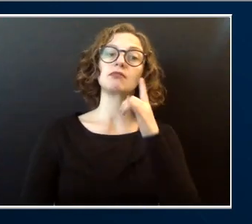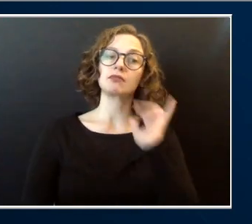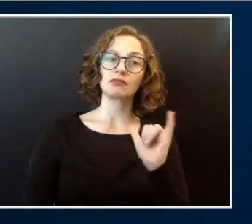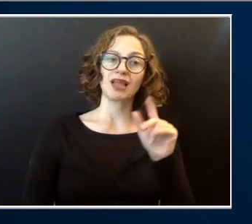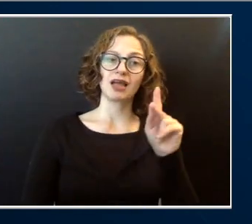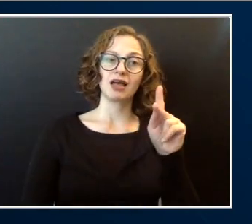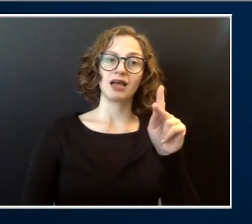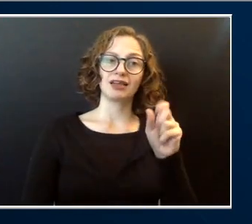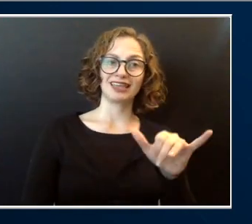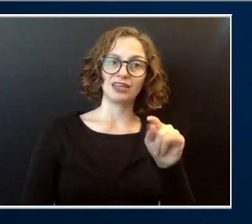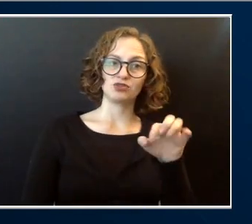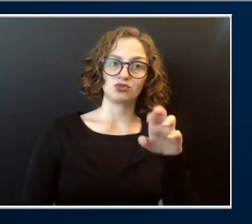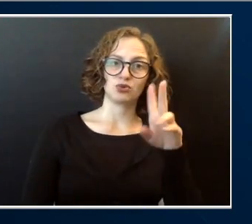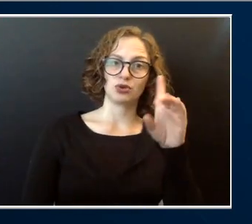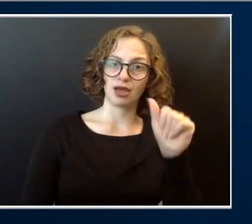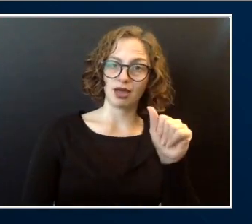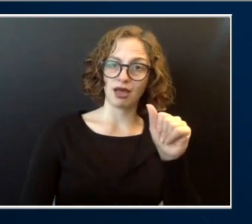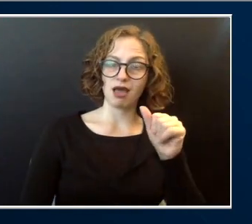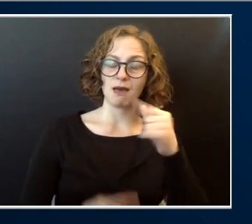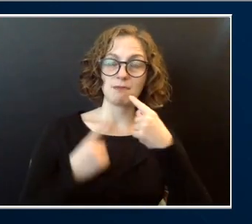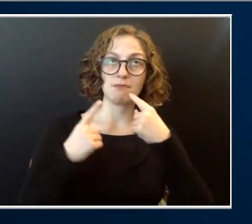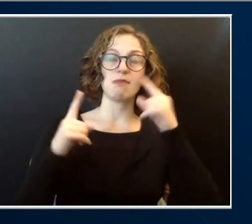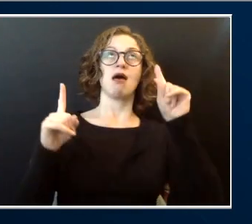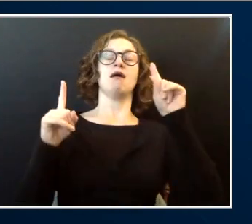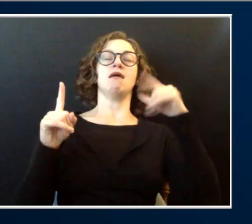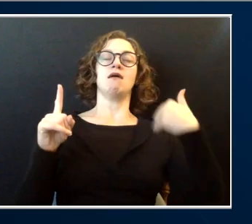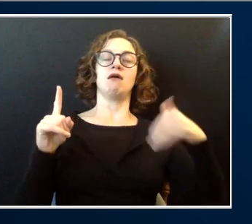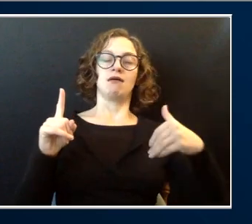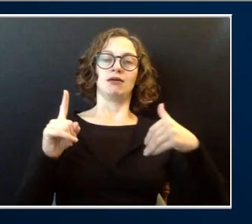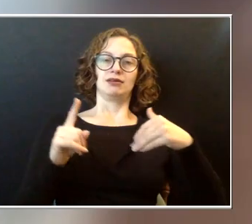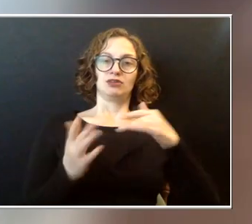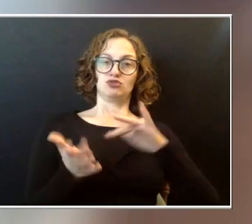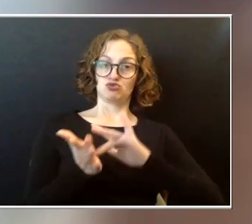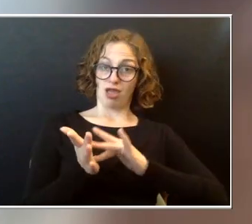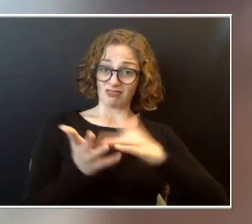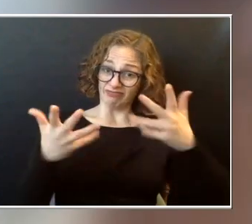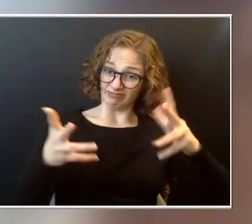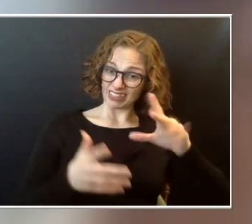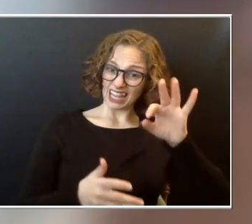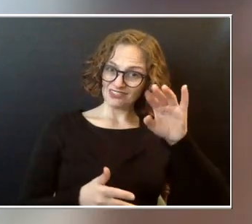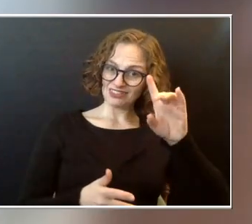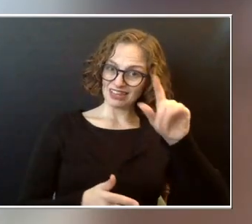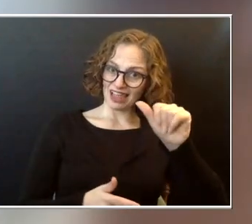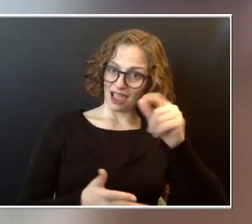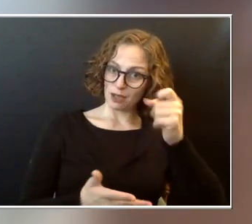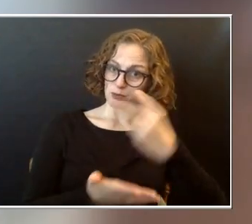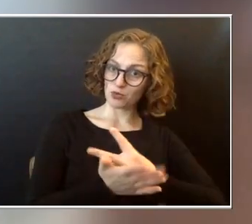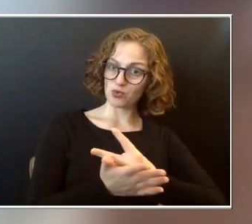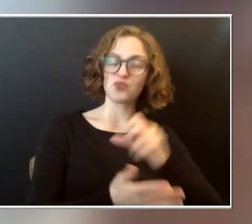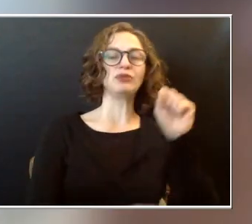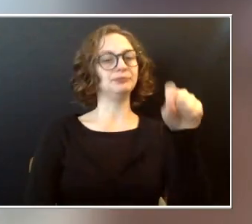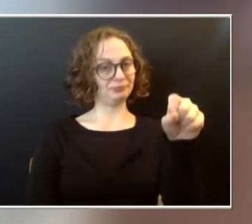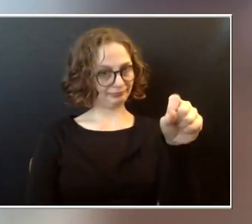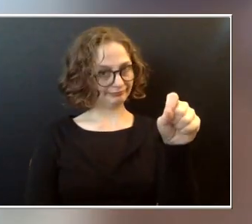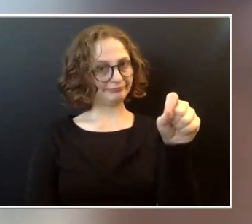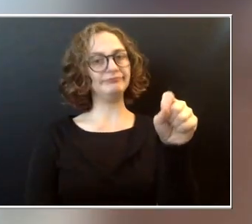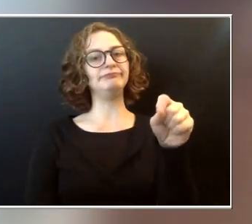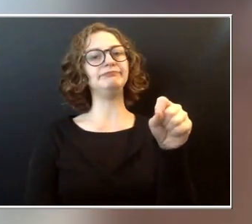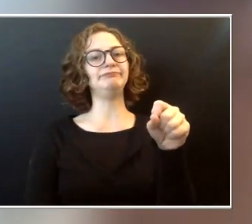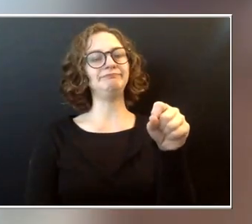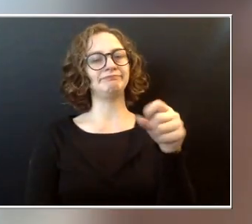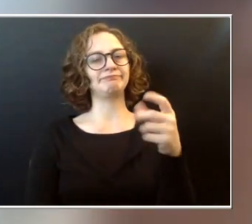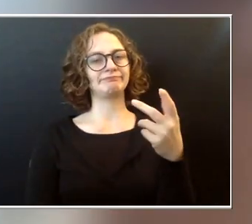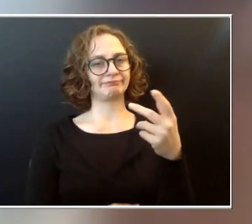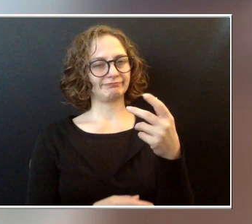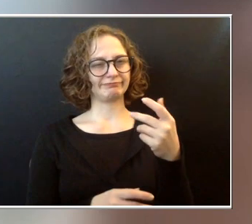approved it for the treatment of breast cancer and triple-negative breast cancer? Yes, so it did get approved a couple of years